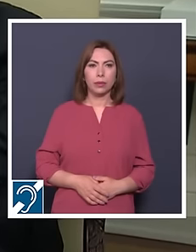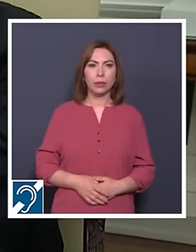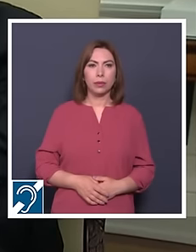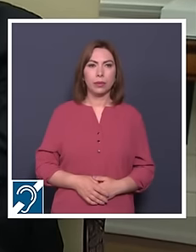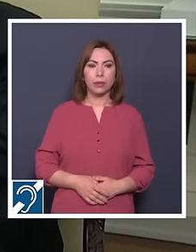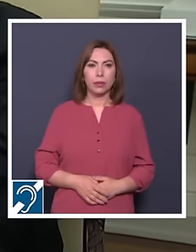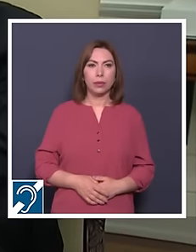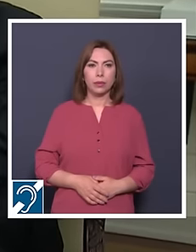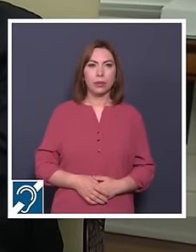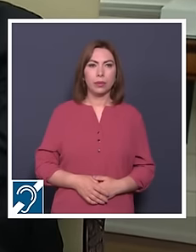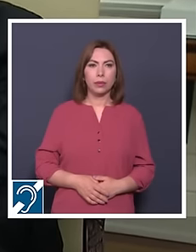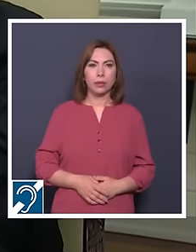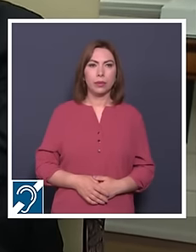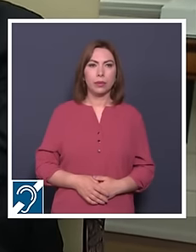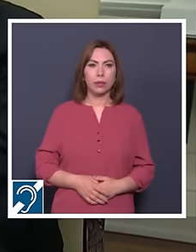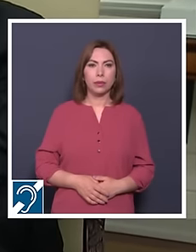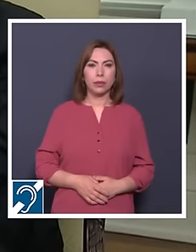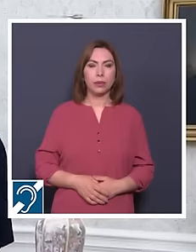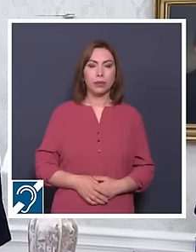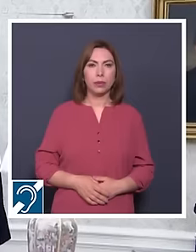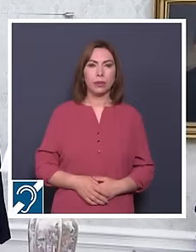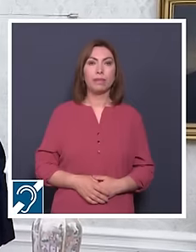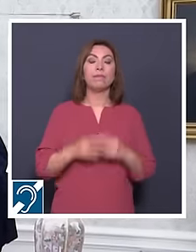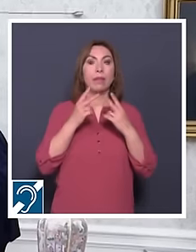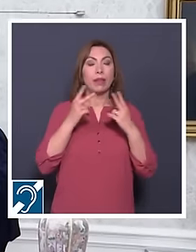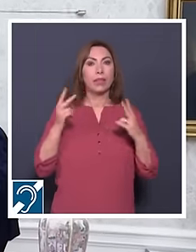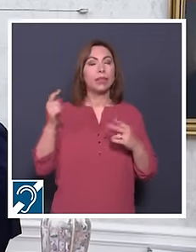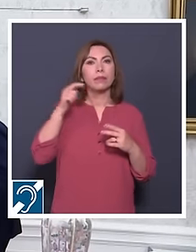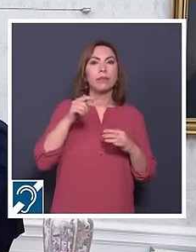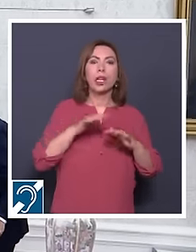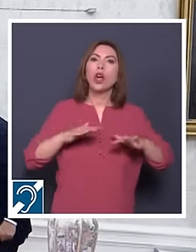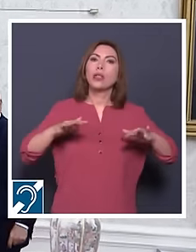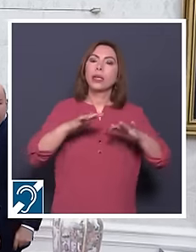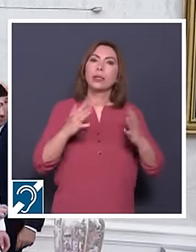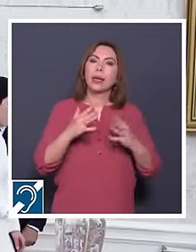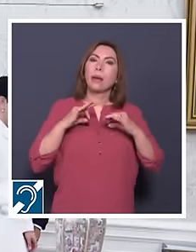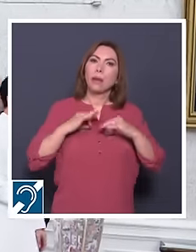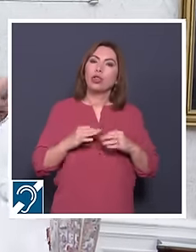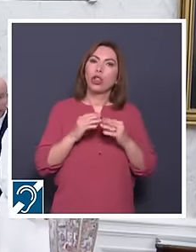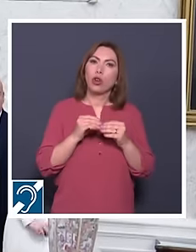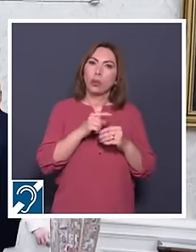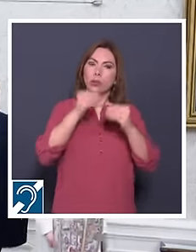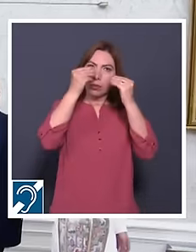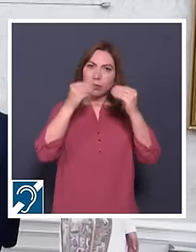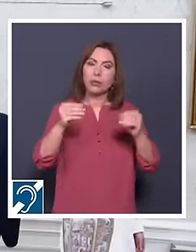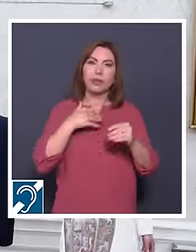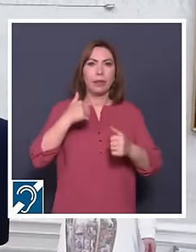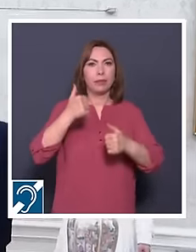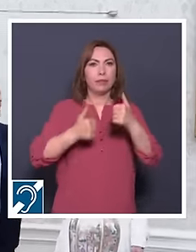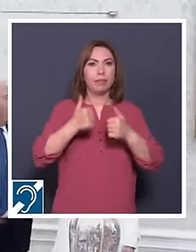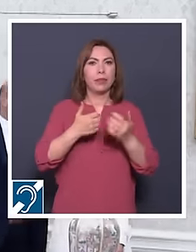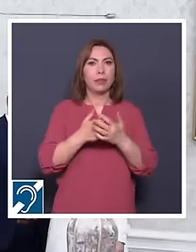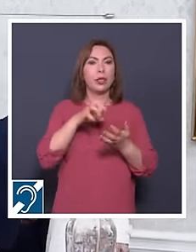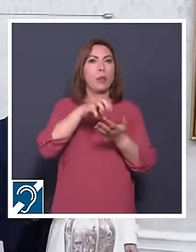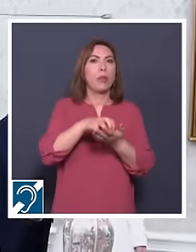we have to stay united, we have to work together. Vizita vine și în contextul în care președintele român a anunțat că intră în competiția